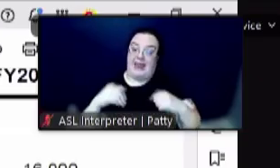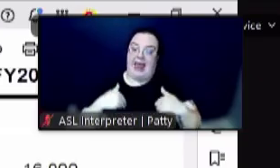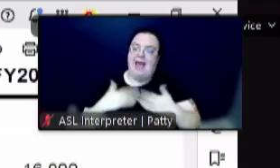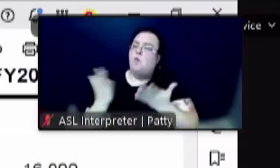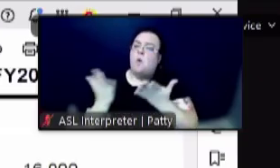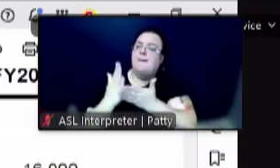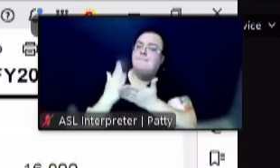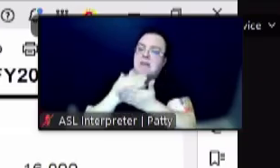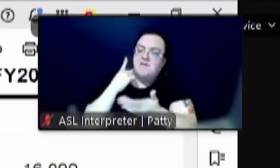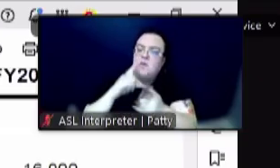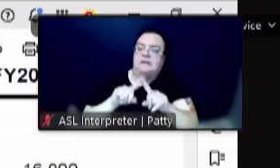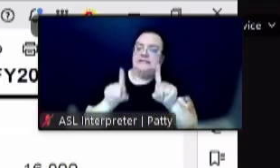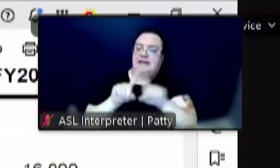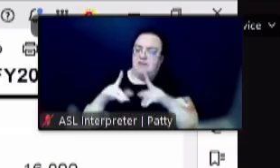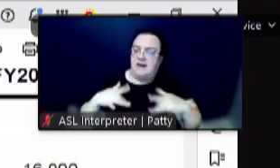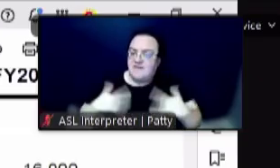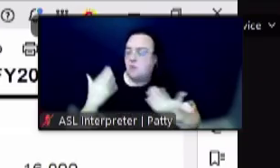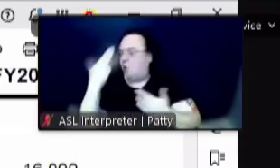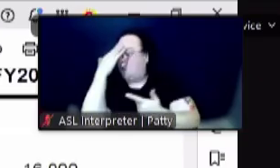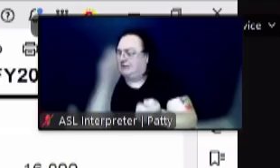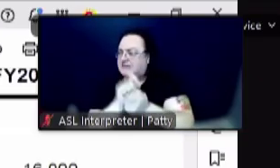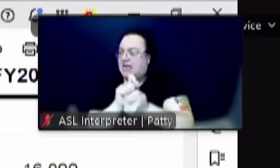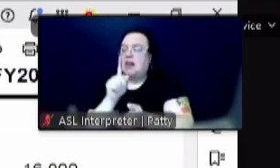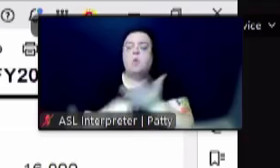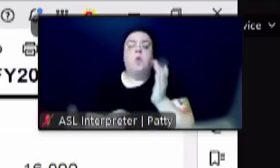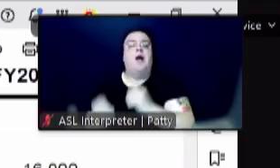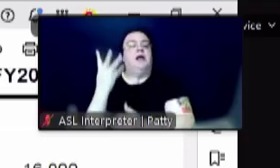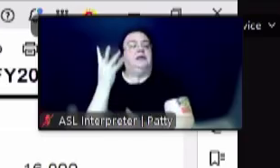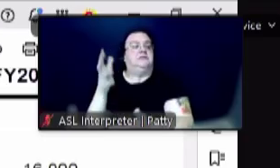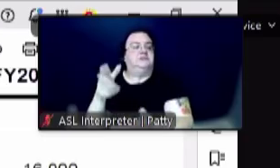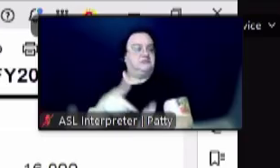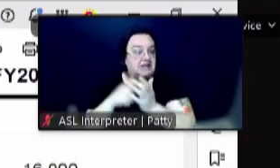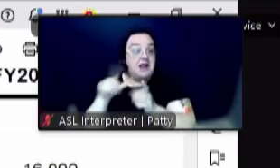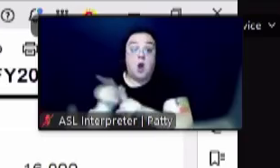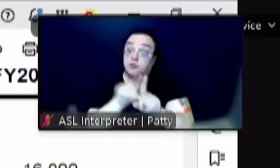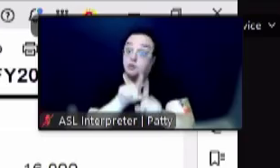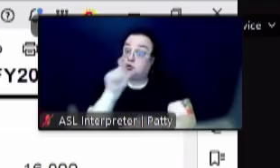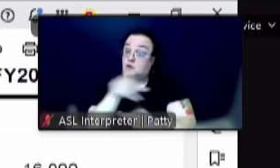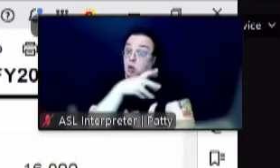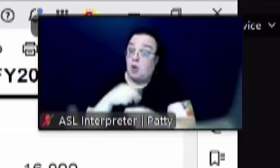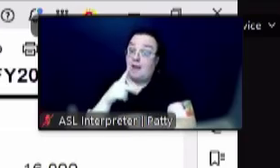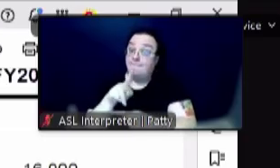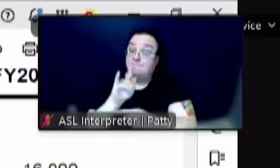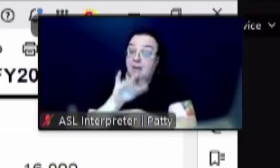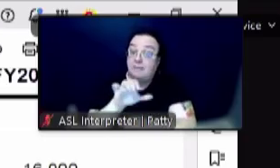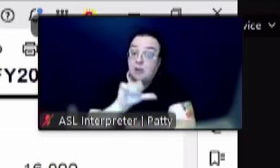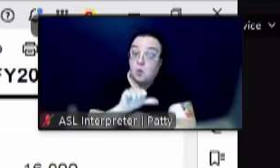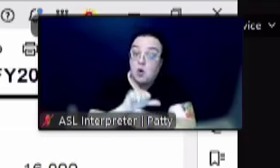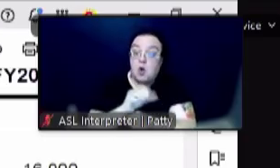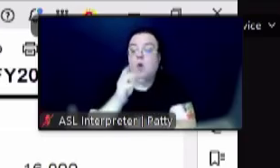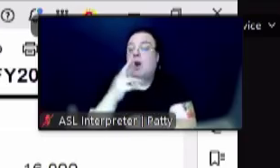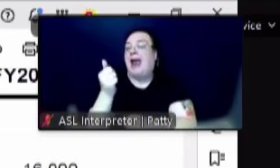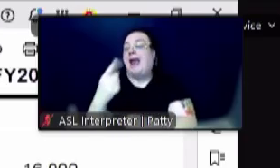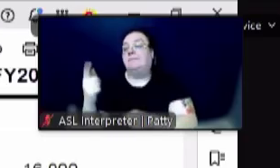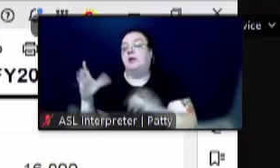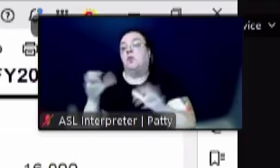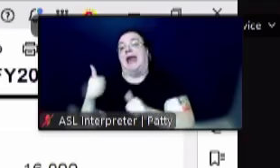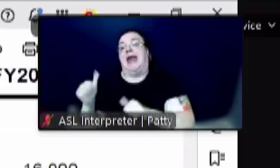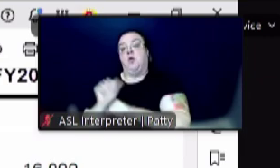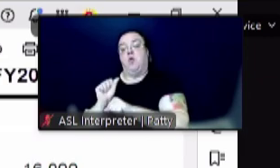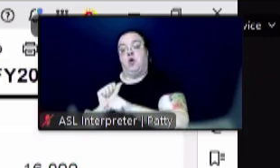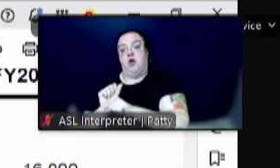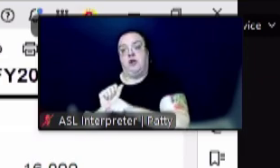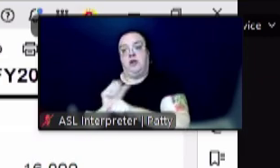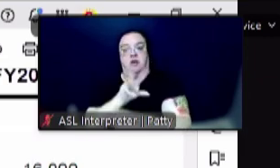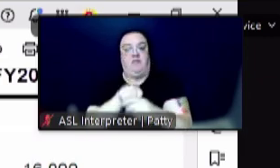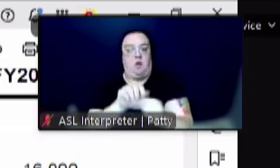know exactly like what does it take. That should also include if Public Works or anybody's doing any kind of work, towards that event, like what